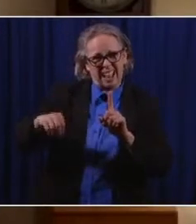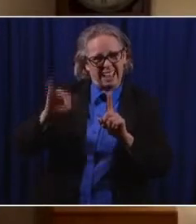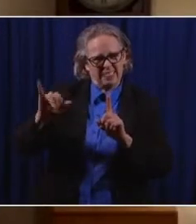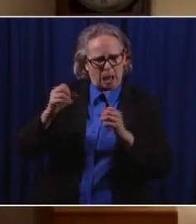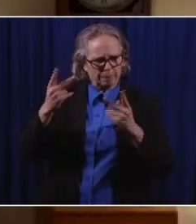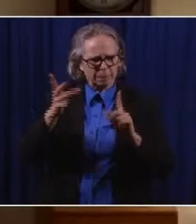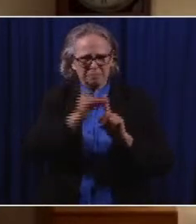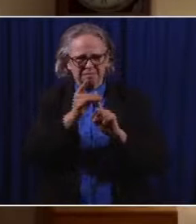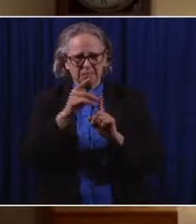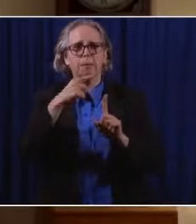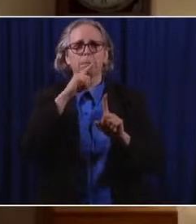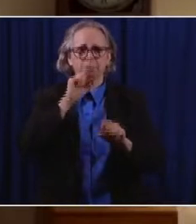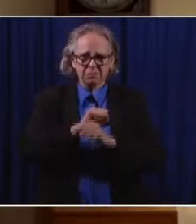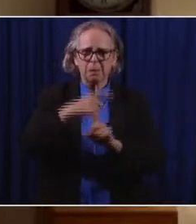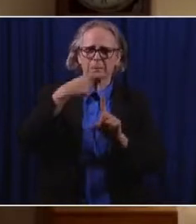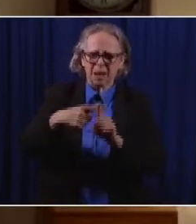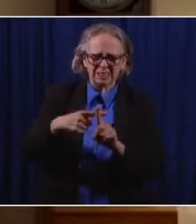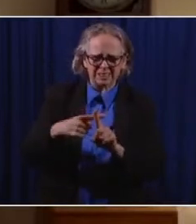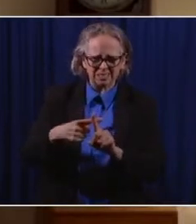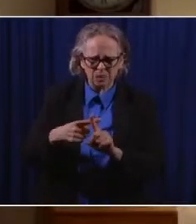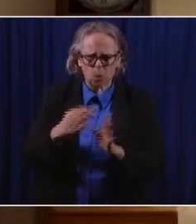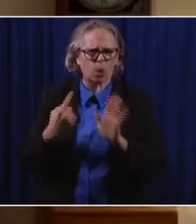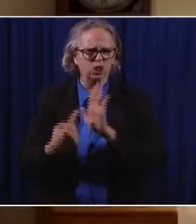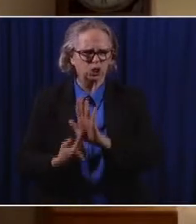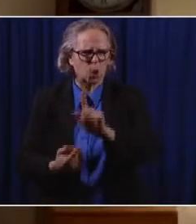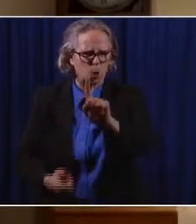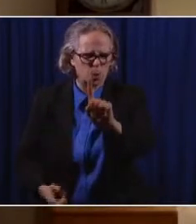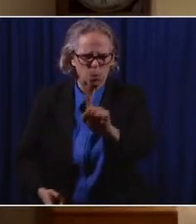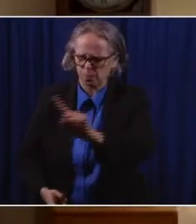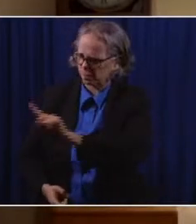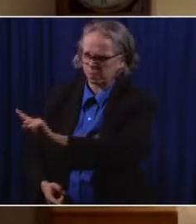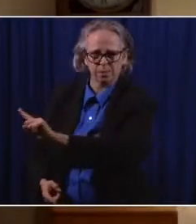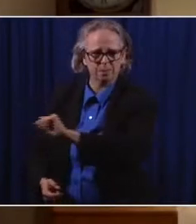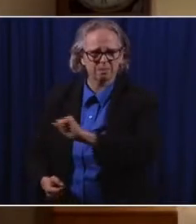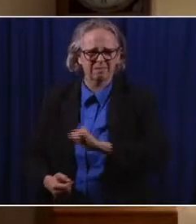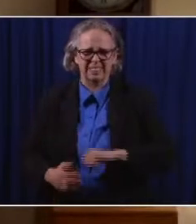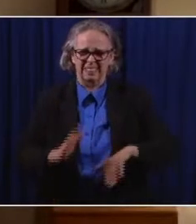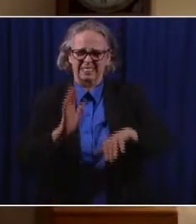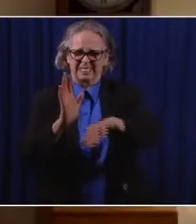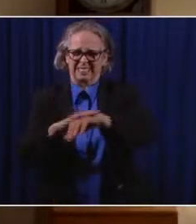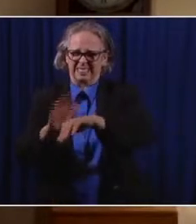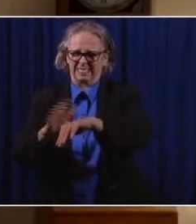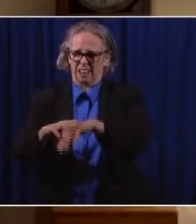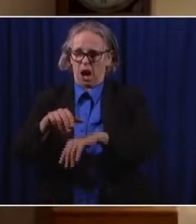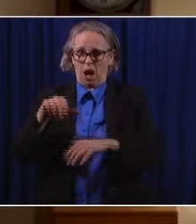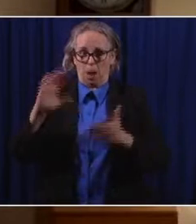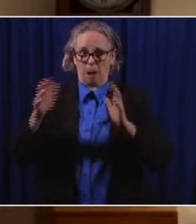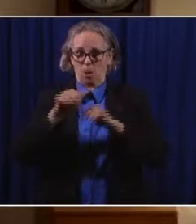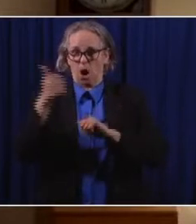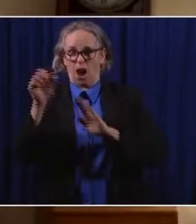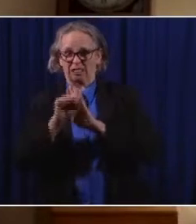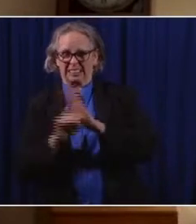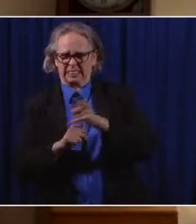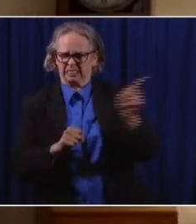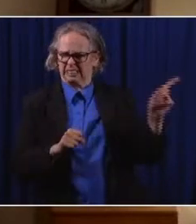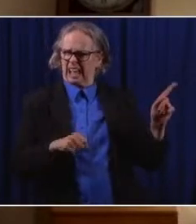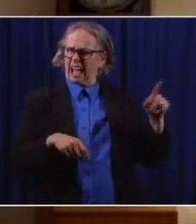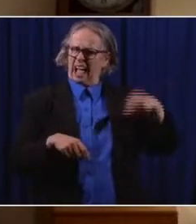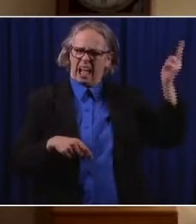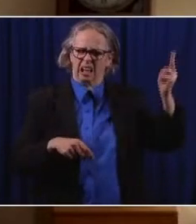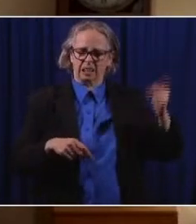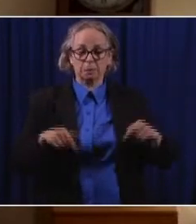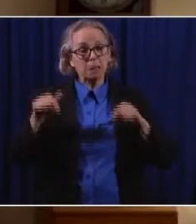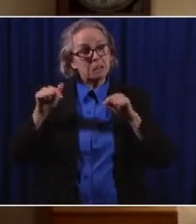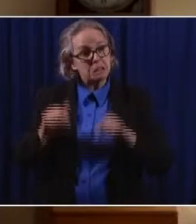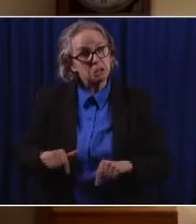about. And you'll see that in a minute in some other states where we're advising you to be careful if you go there. Our positivity for